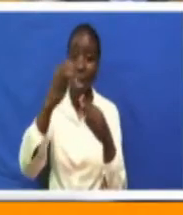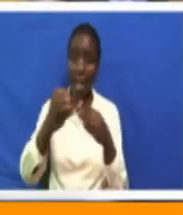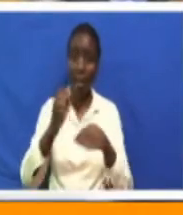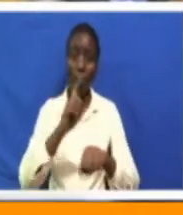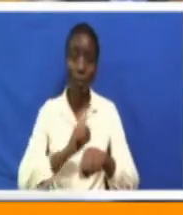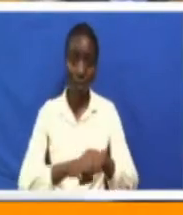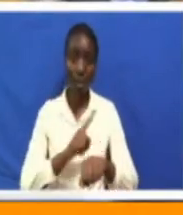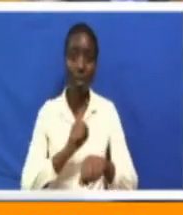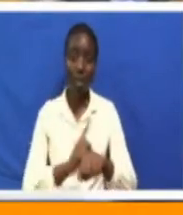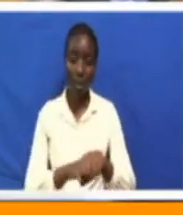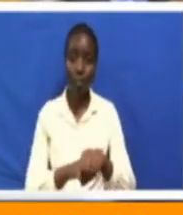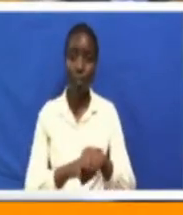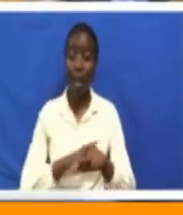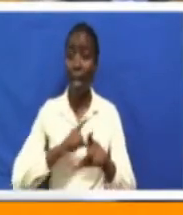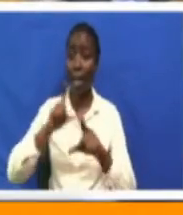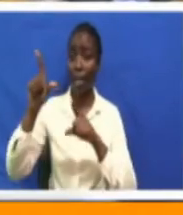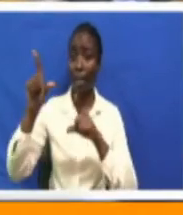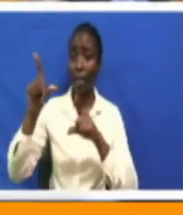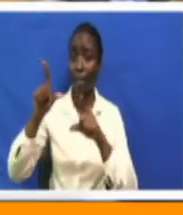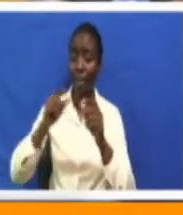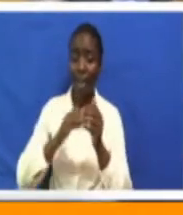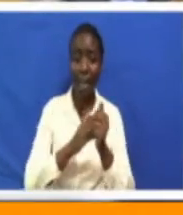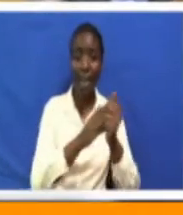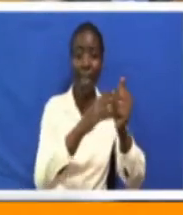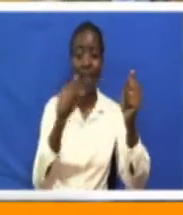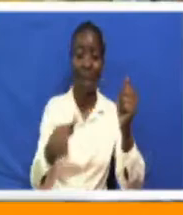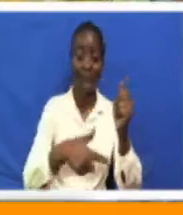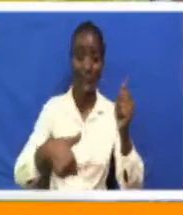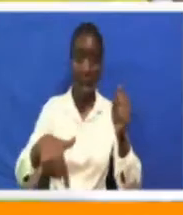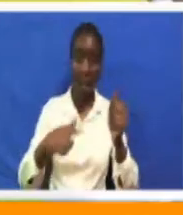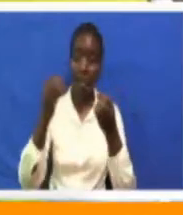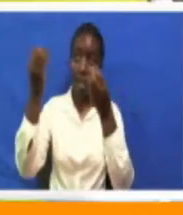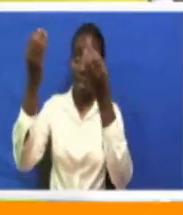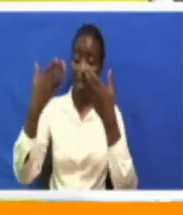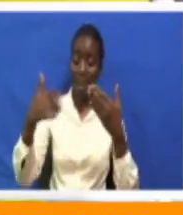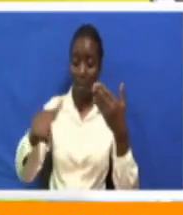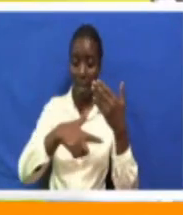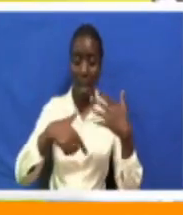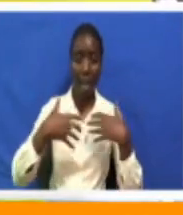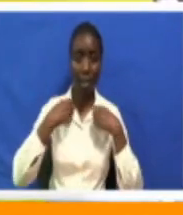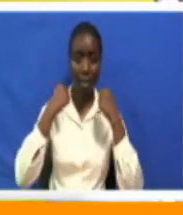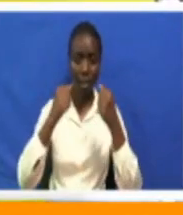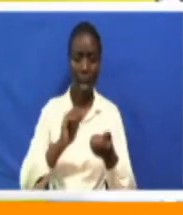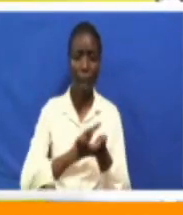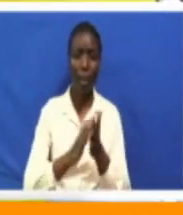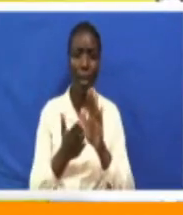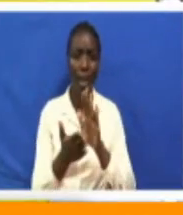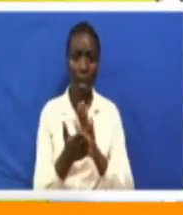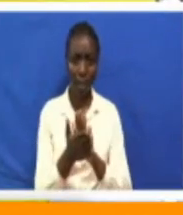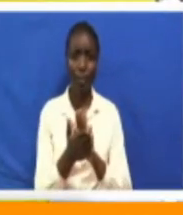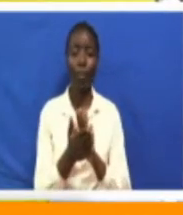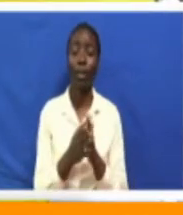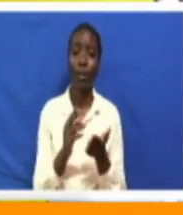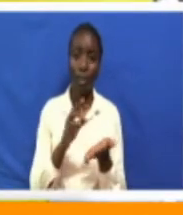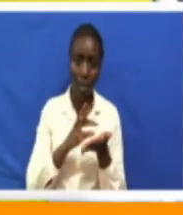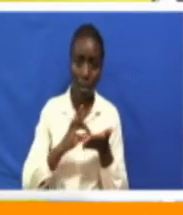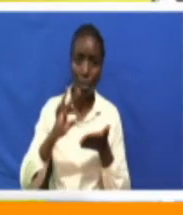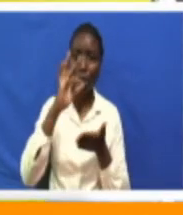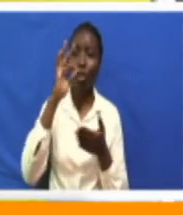accompanying us and strengthening us becoming our spiritual food